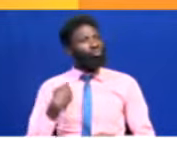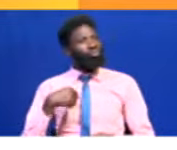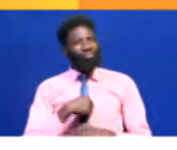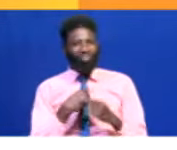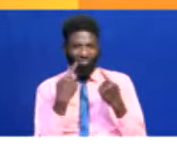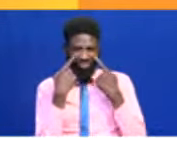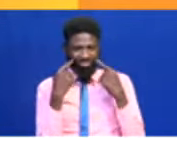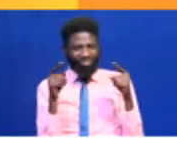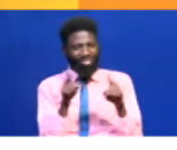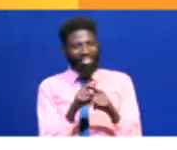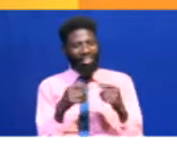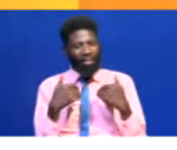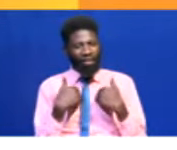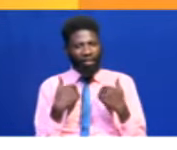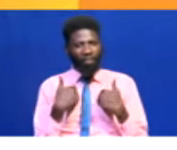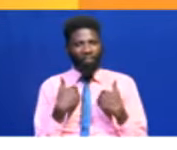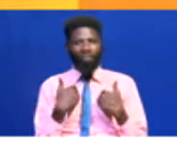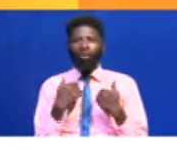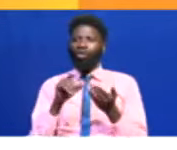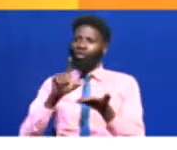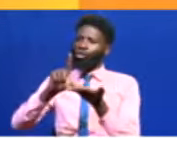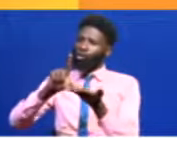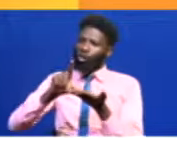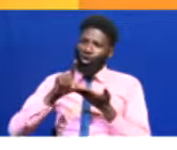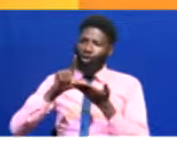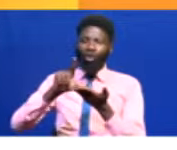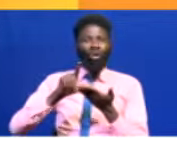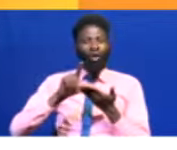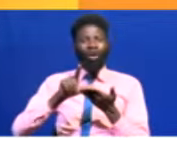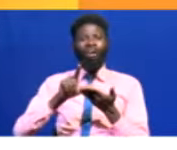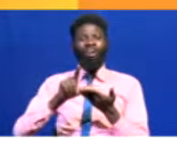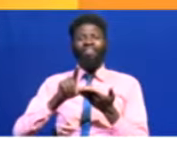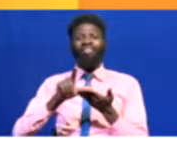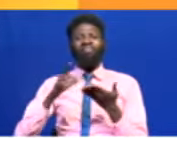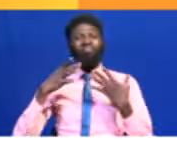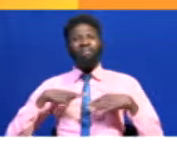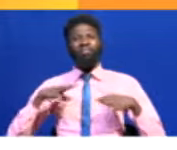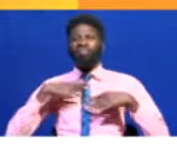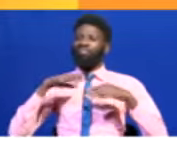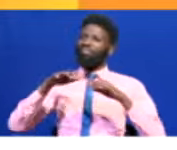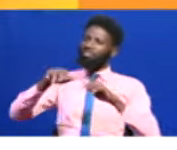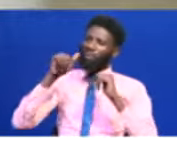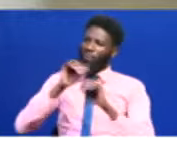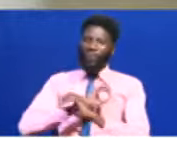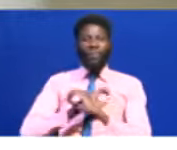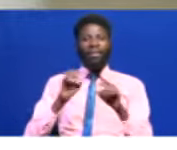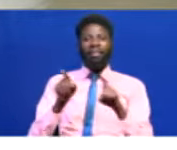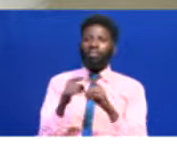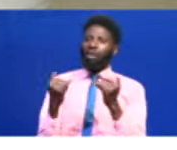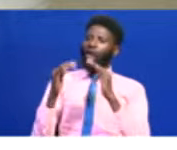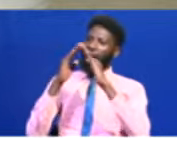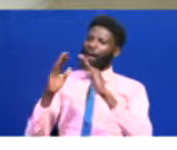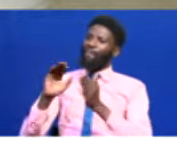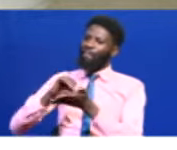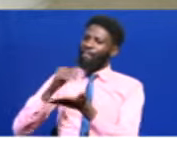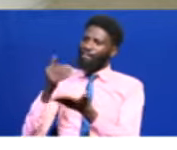also there's also low uptake of mortgages. Mm. And we have now the housing fund, as it is. You're targeting to increase the target of uptake in as far